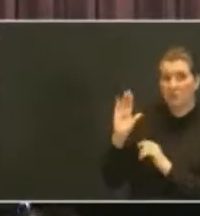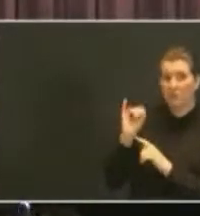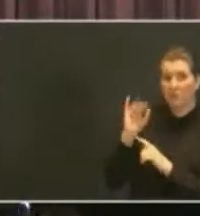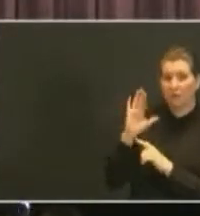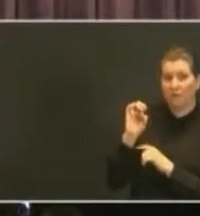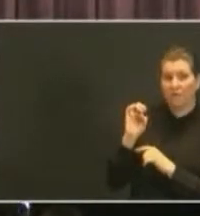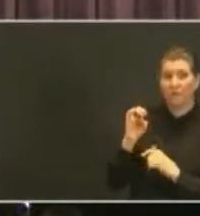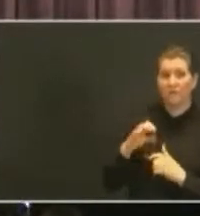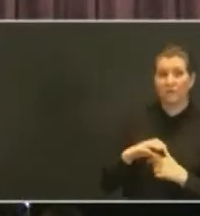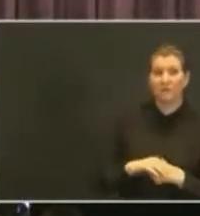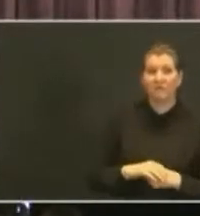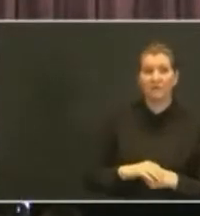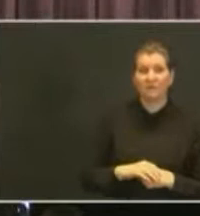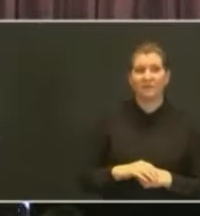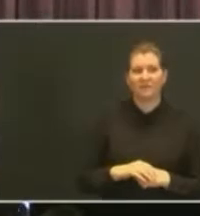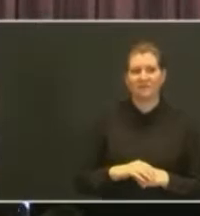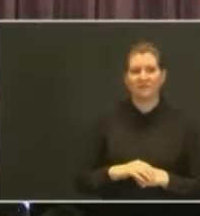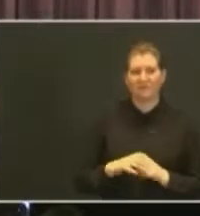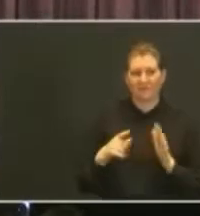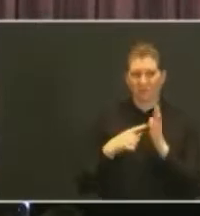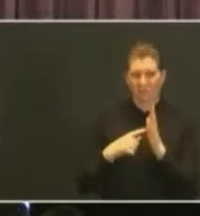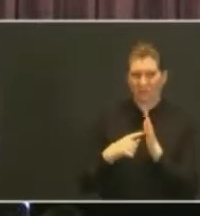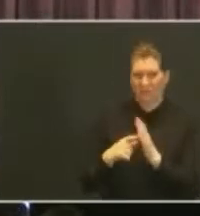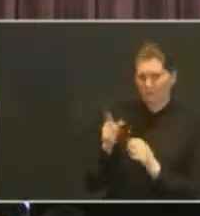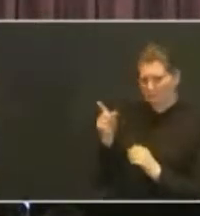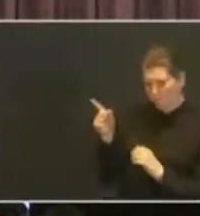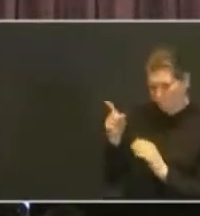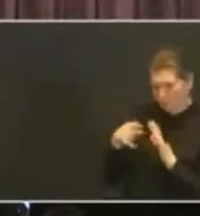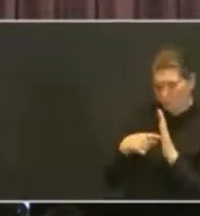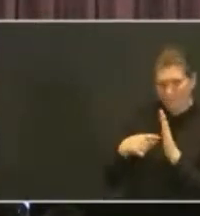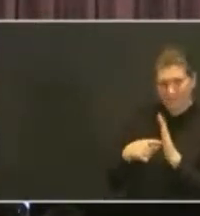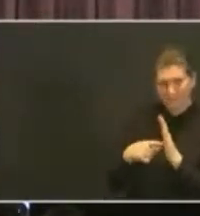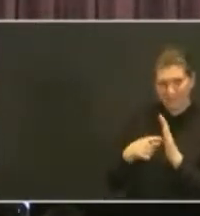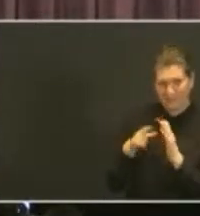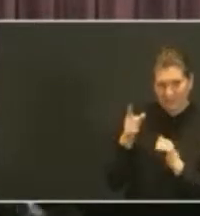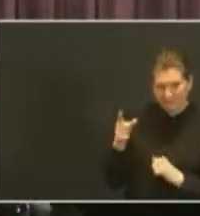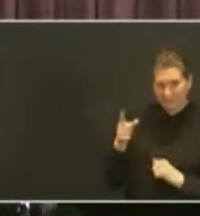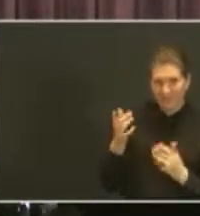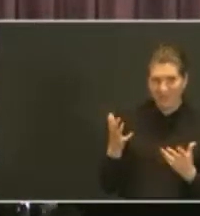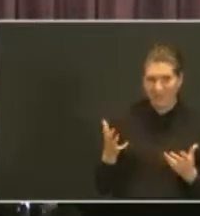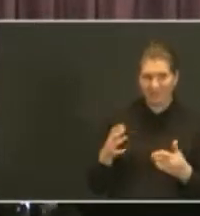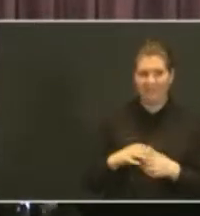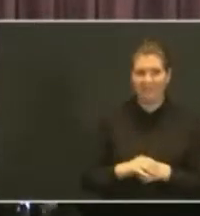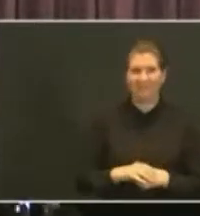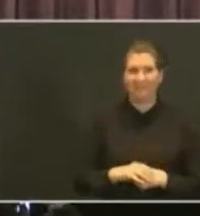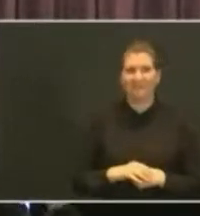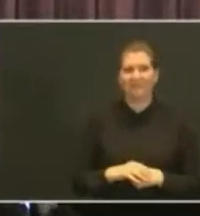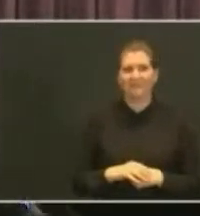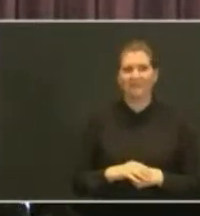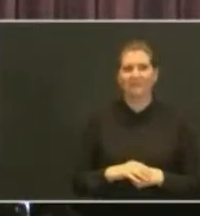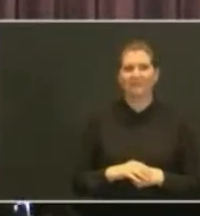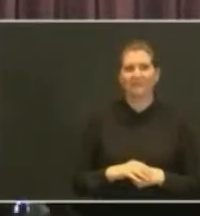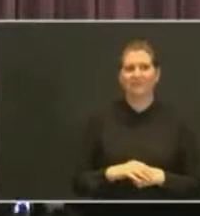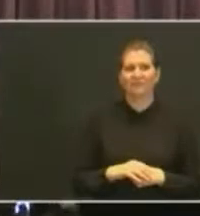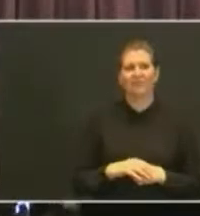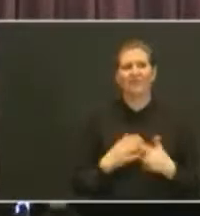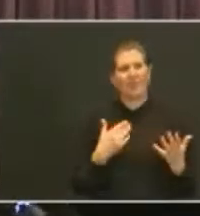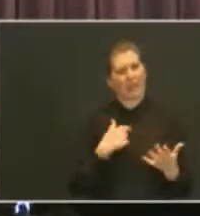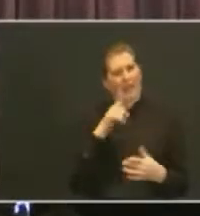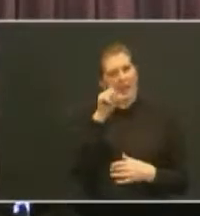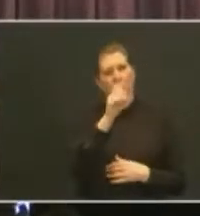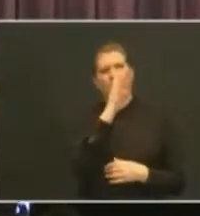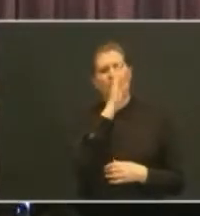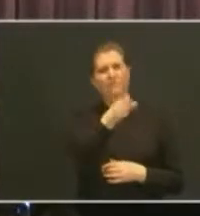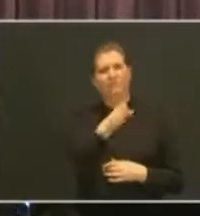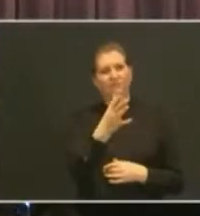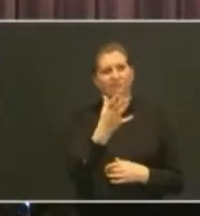been the only representatives of the ongoing active administration. So we're asking you, since it's clear that